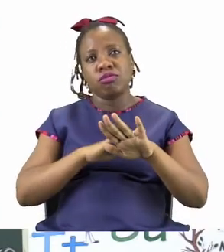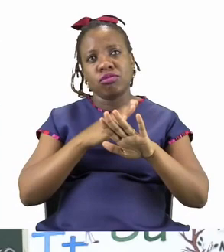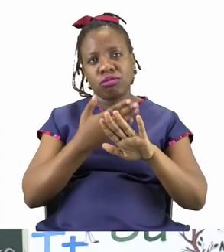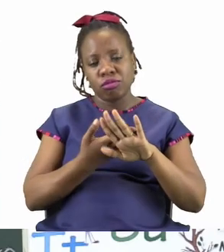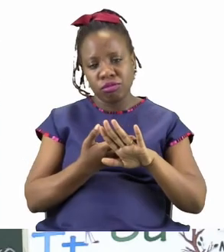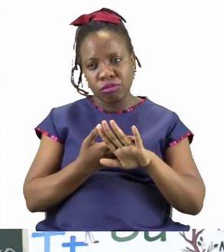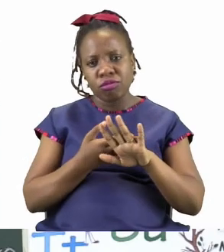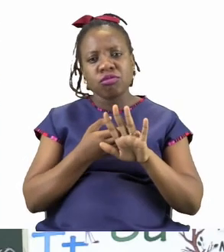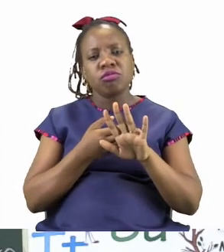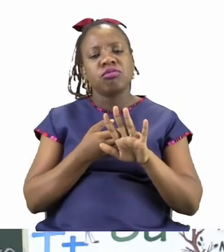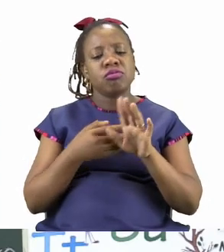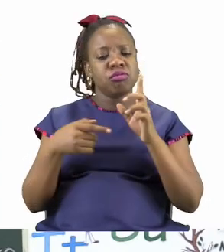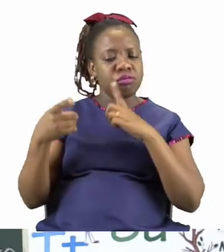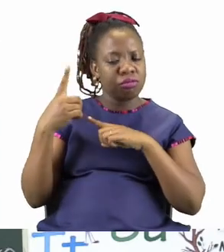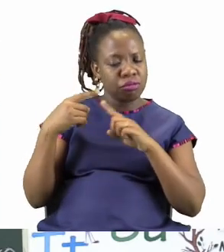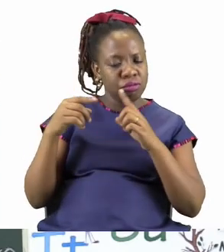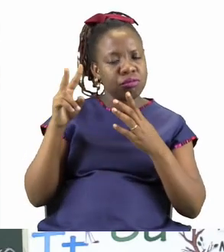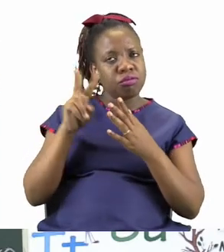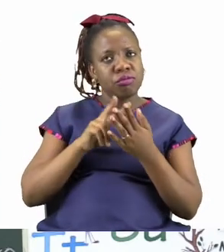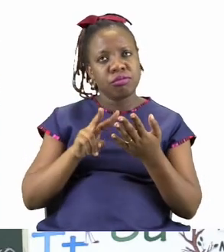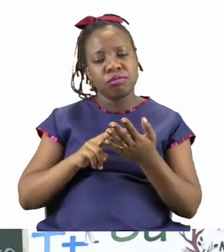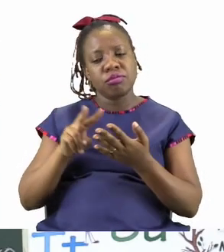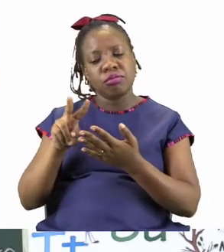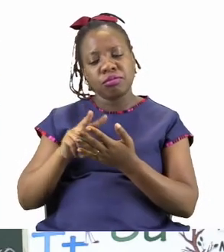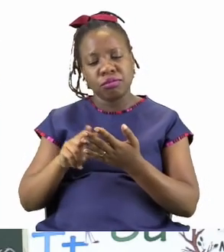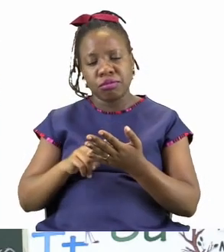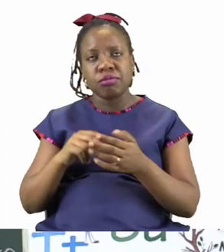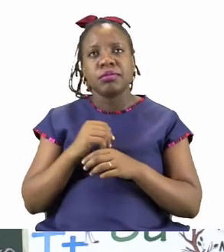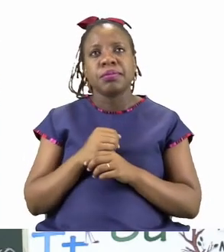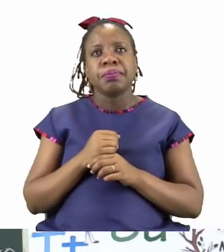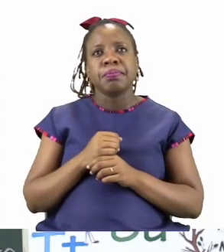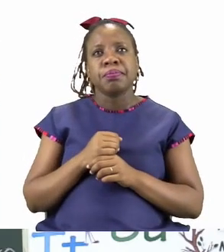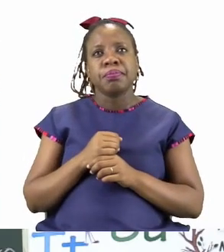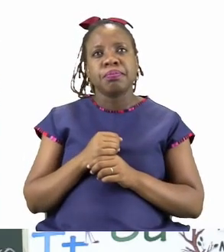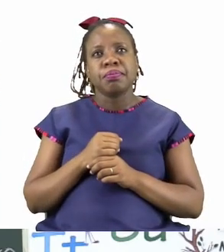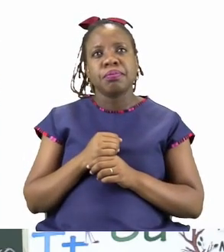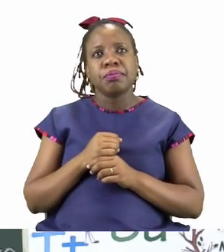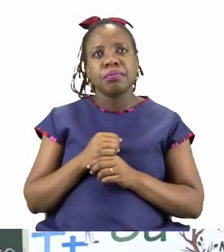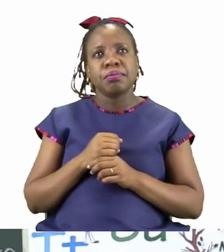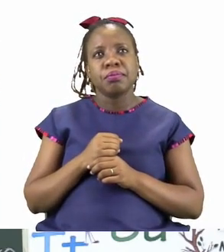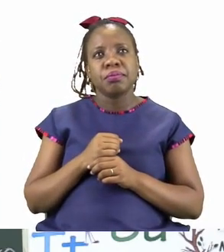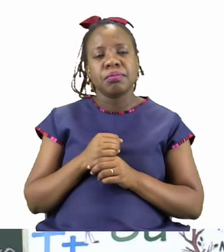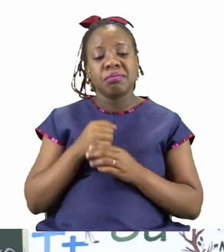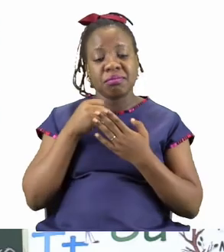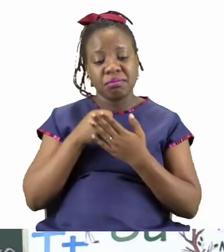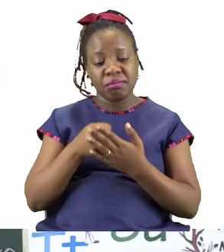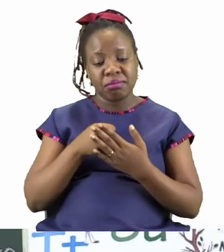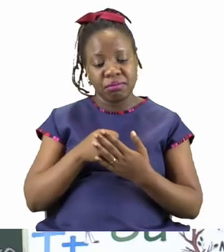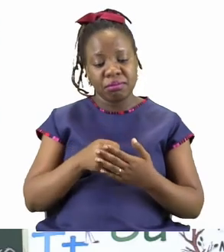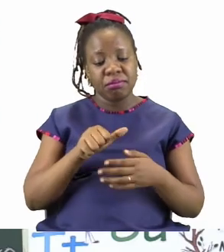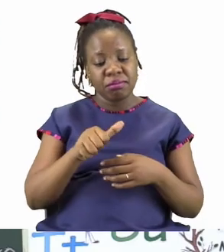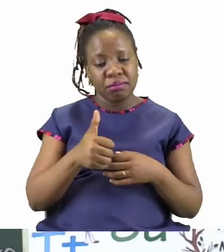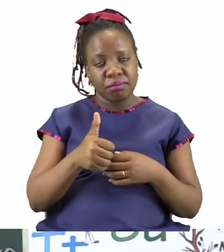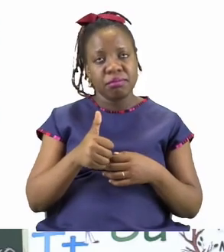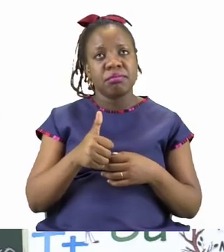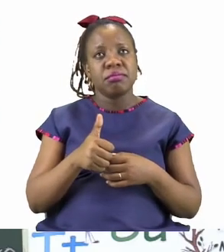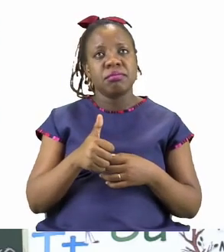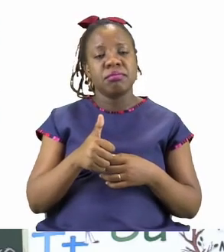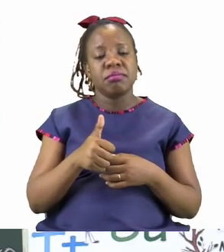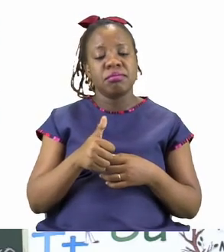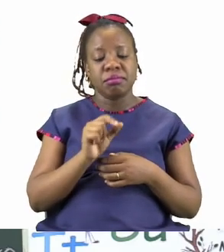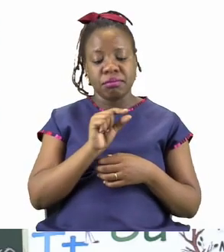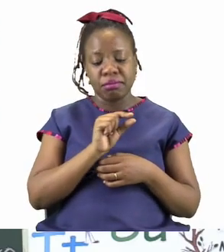use for uncountable nouns. All right, now I want you to try and finish or complete all the